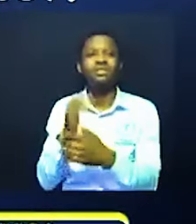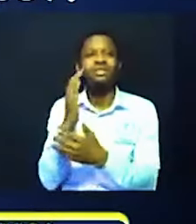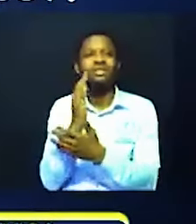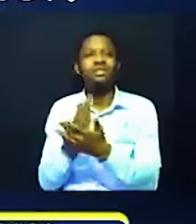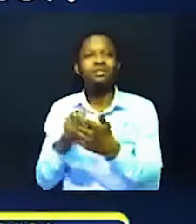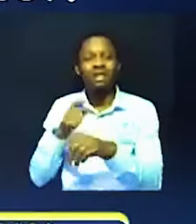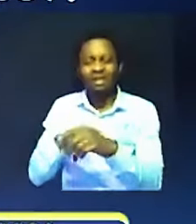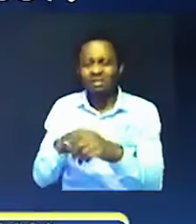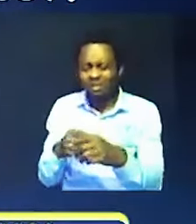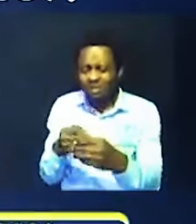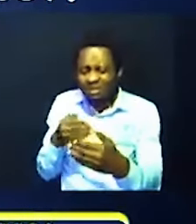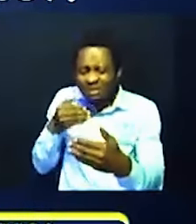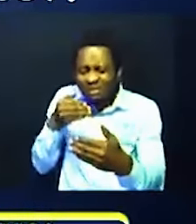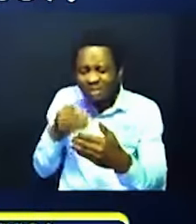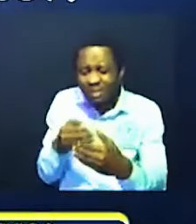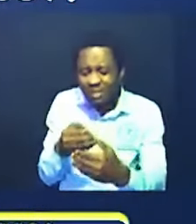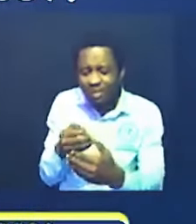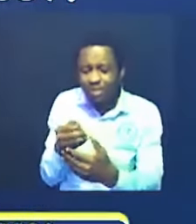the